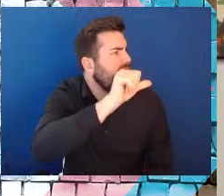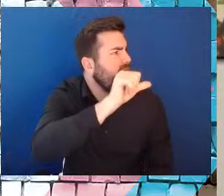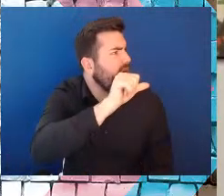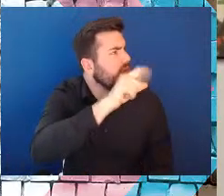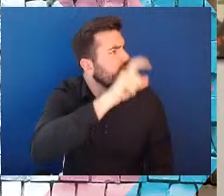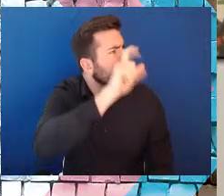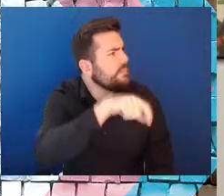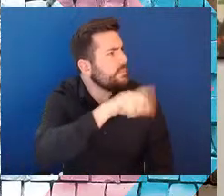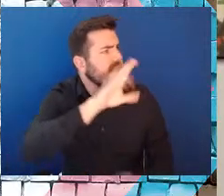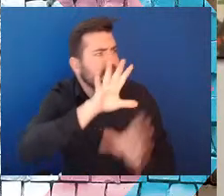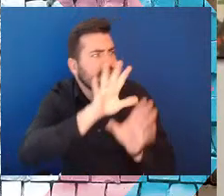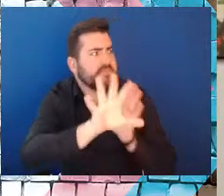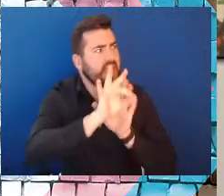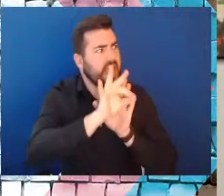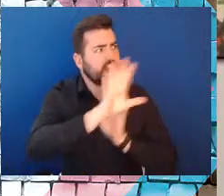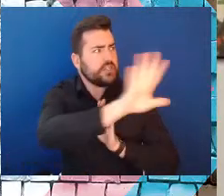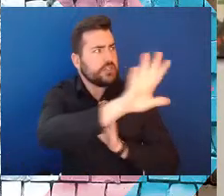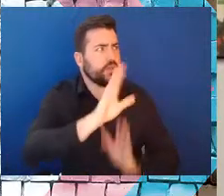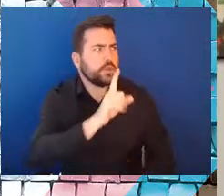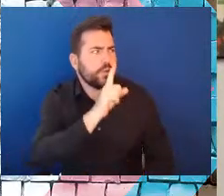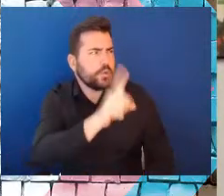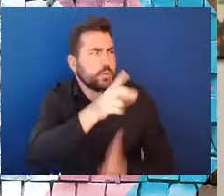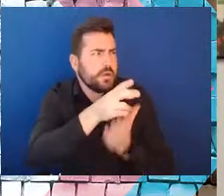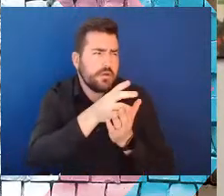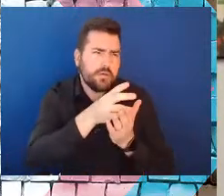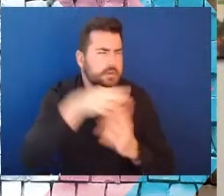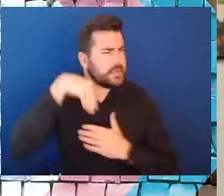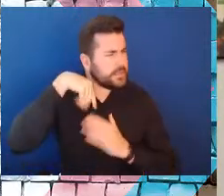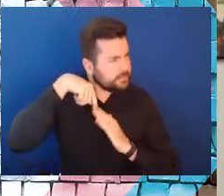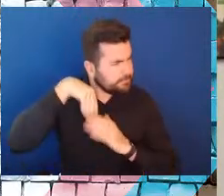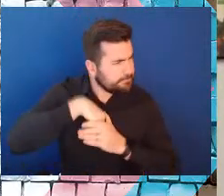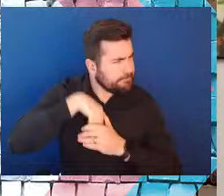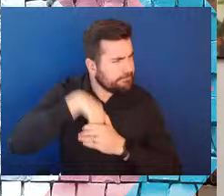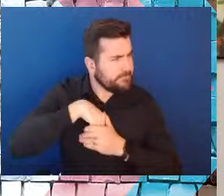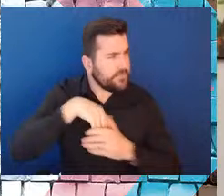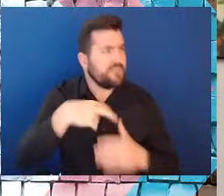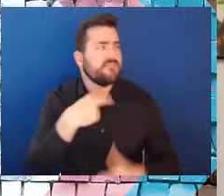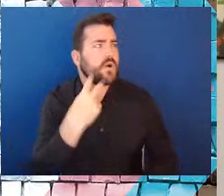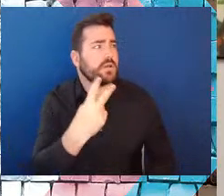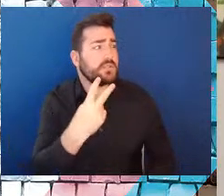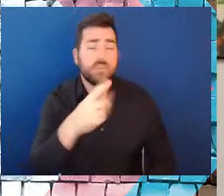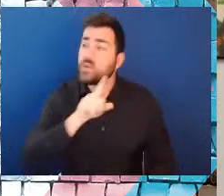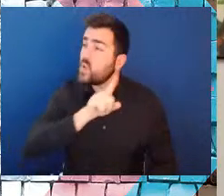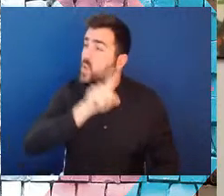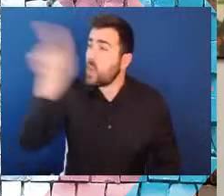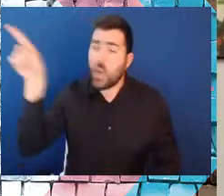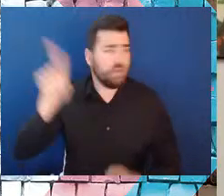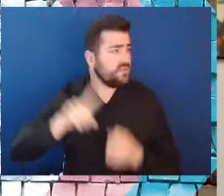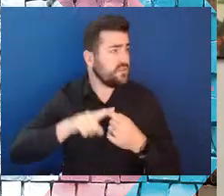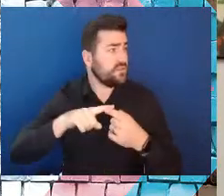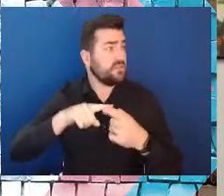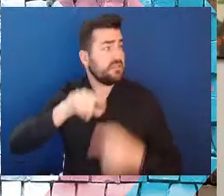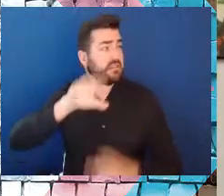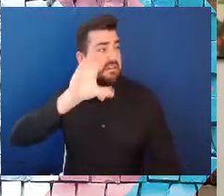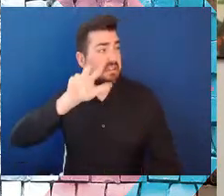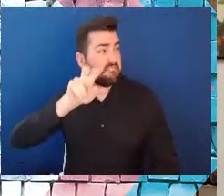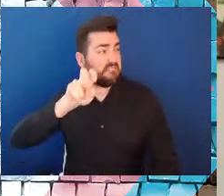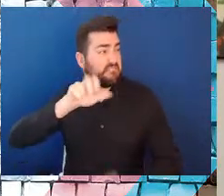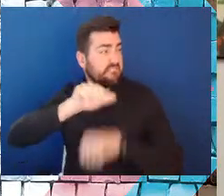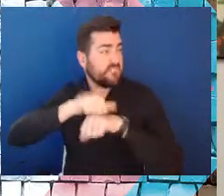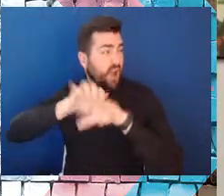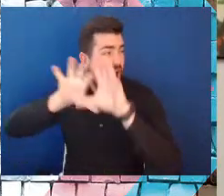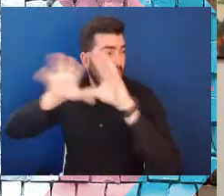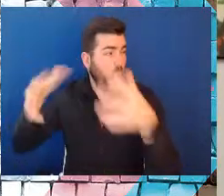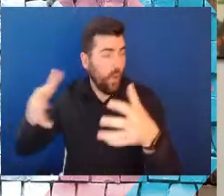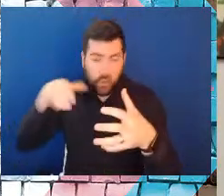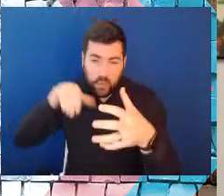true Fringezilla voice. You must go to the Great Cave. And Fringezilla knew, like